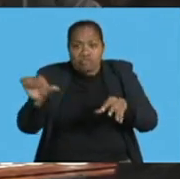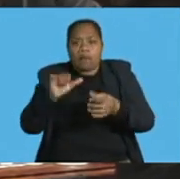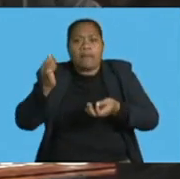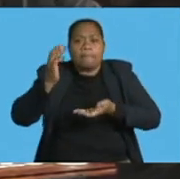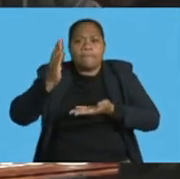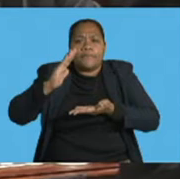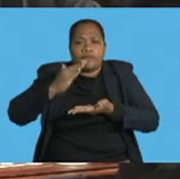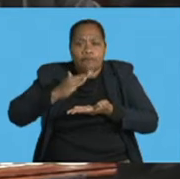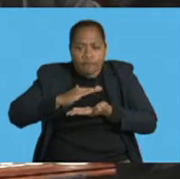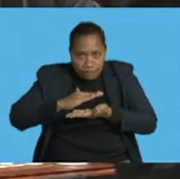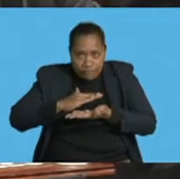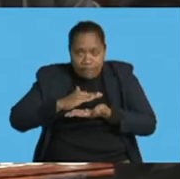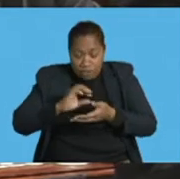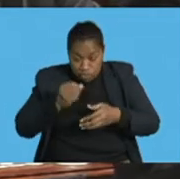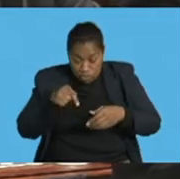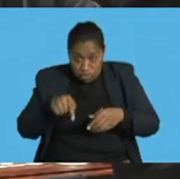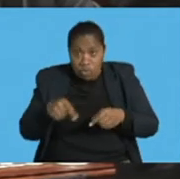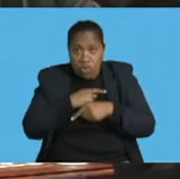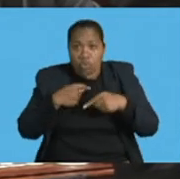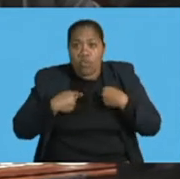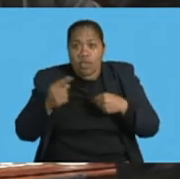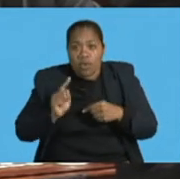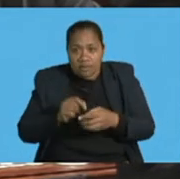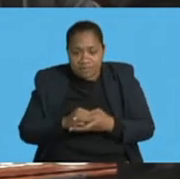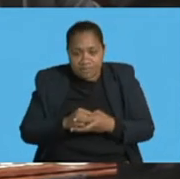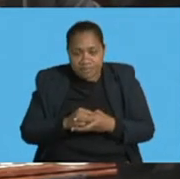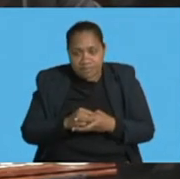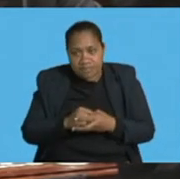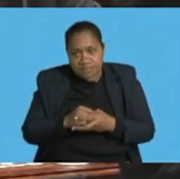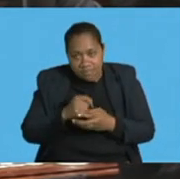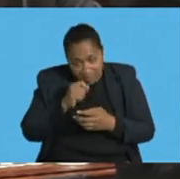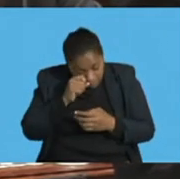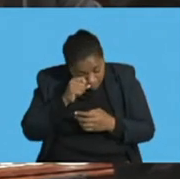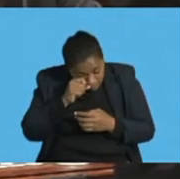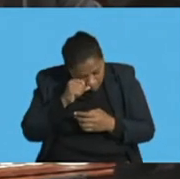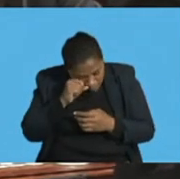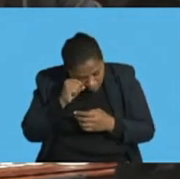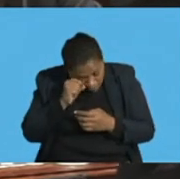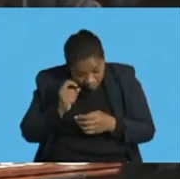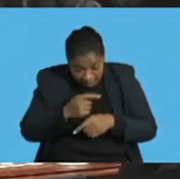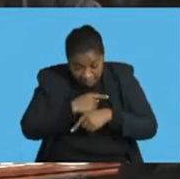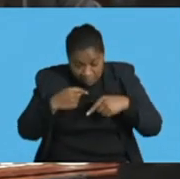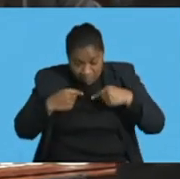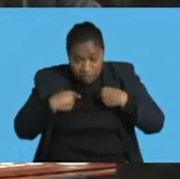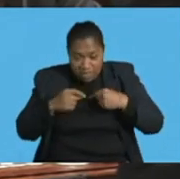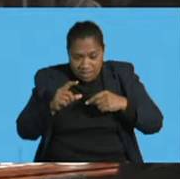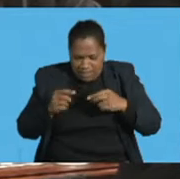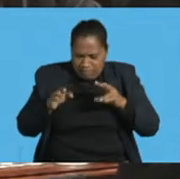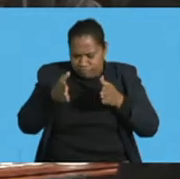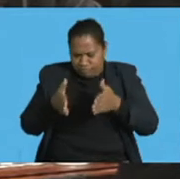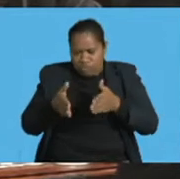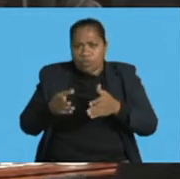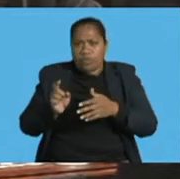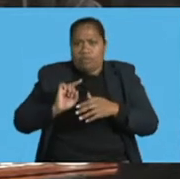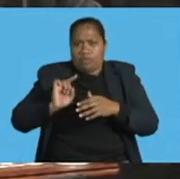So in this case, we are doing an EIA because we are we're dealing with the natural course of the river.